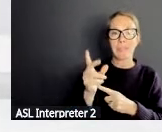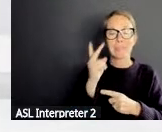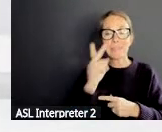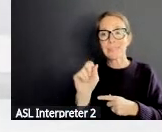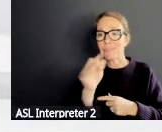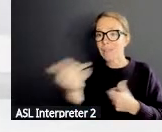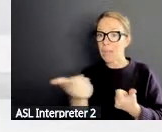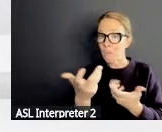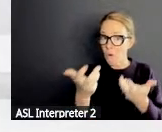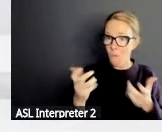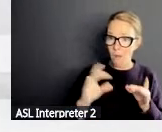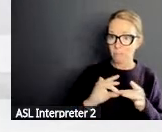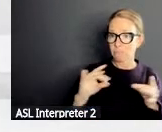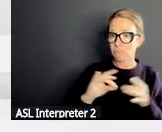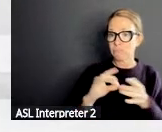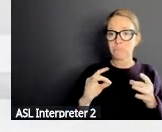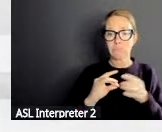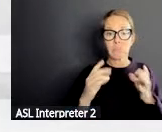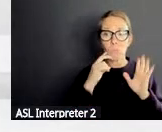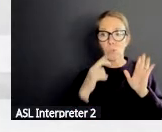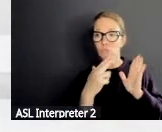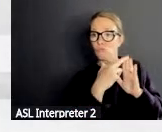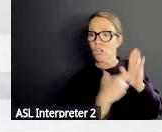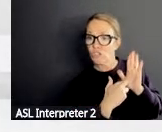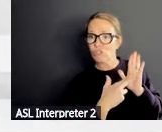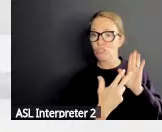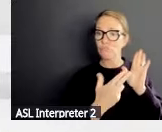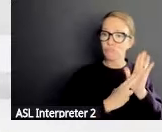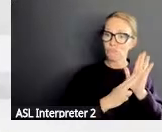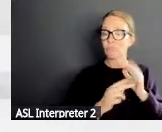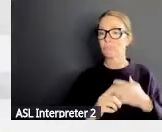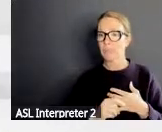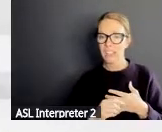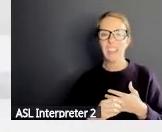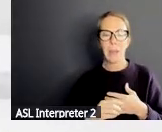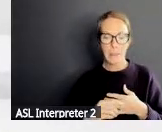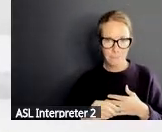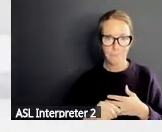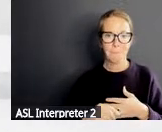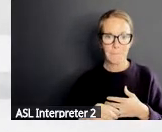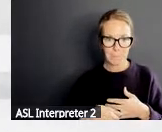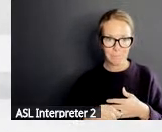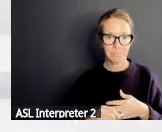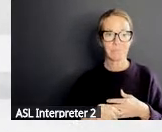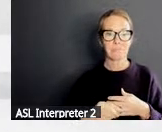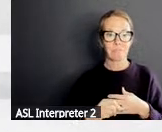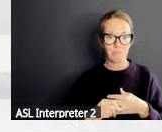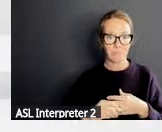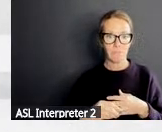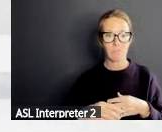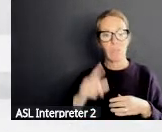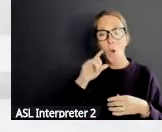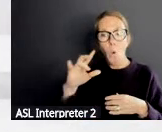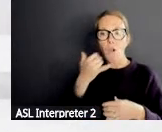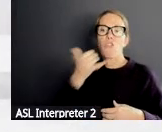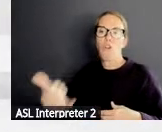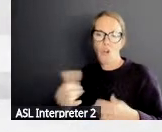who wishes to speak have registered online or dialed